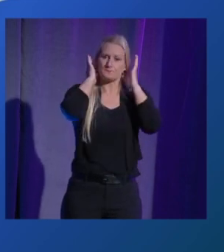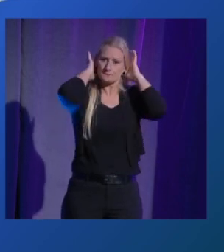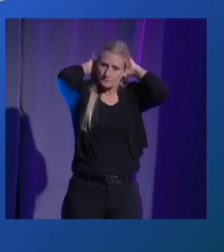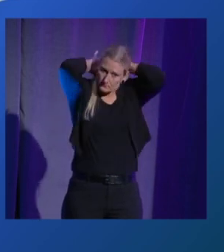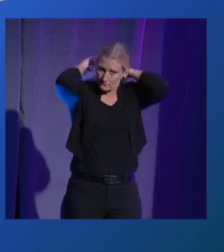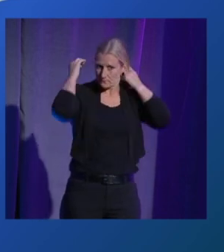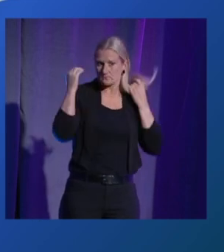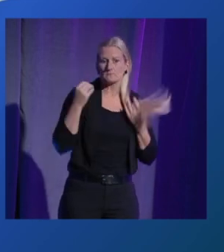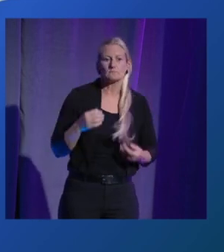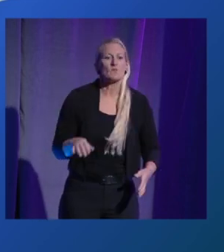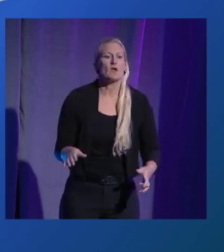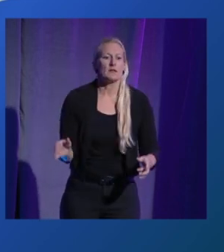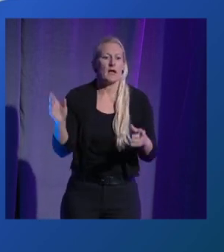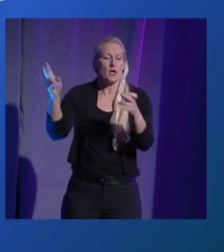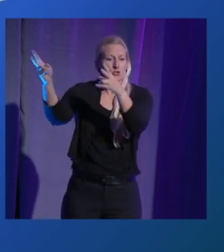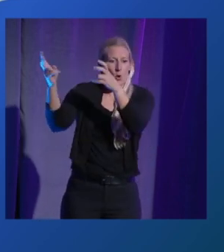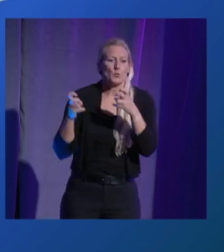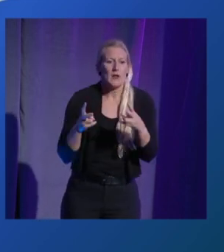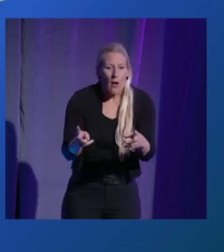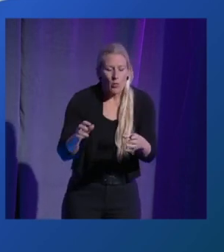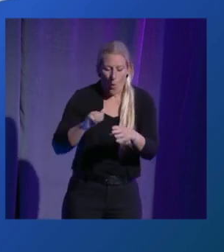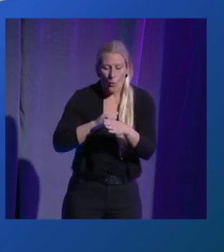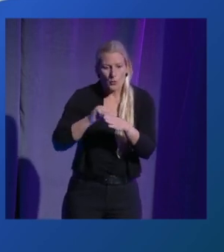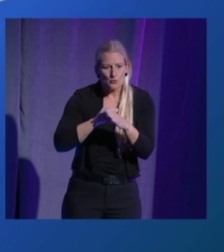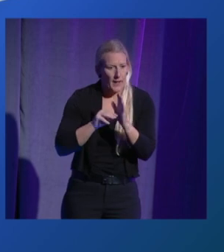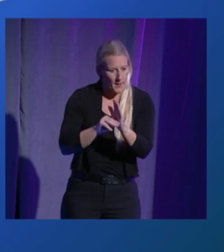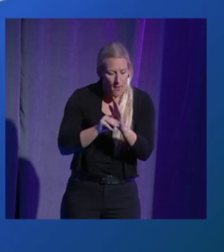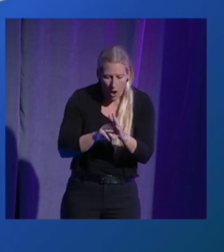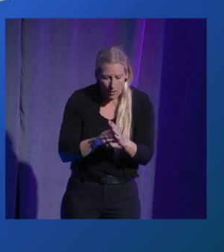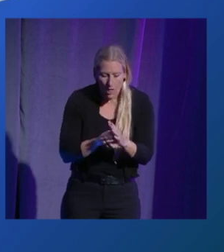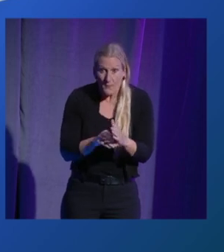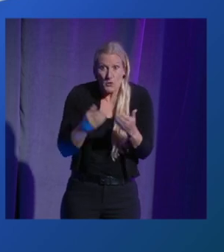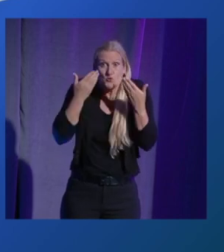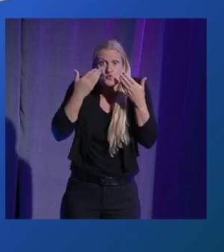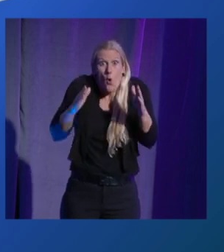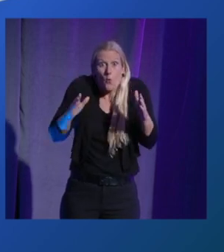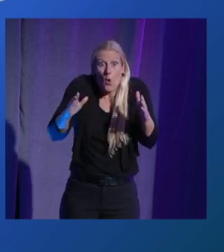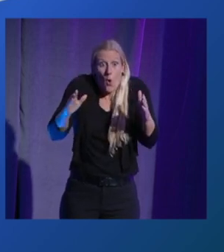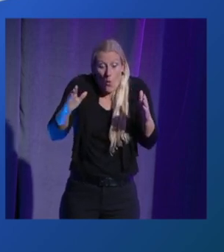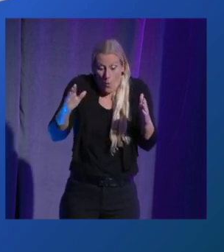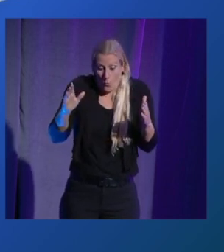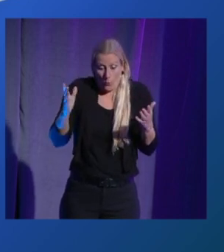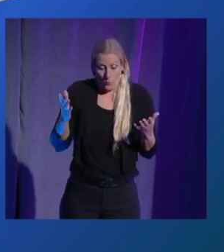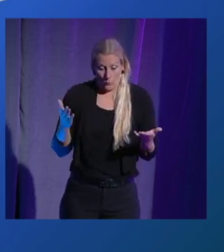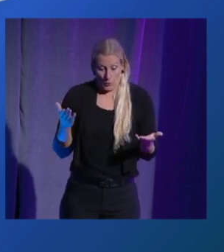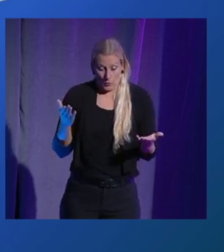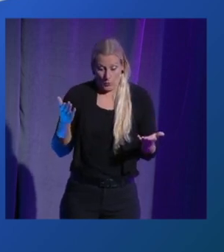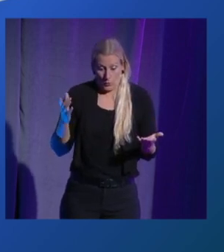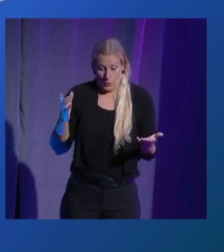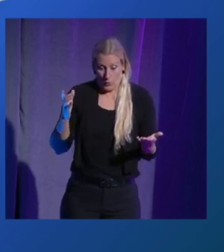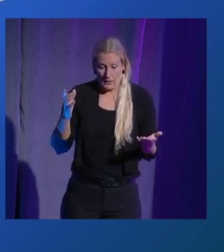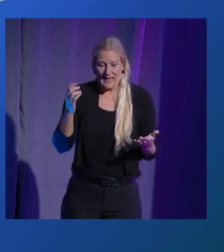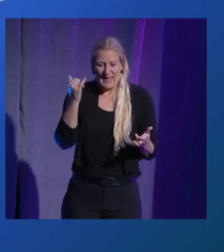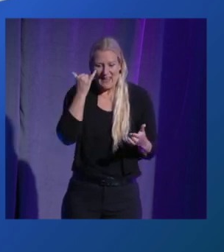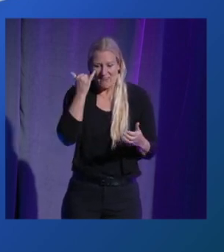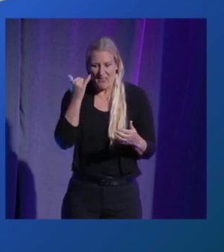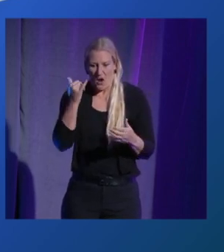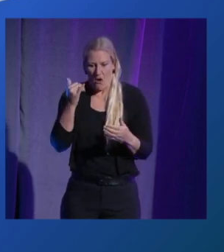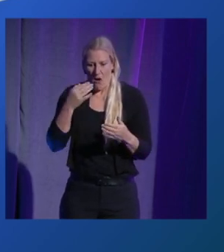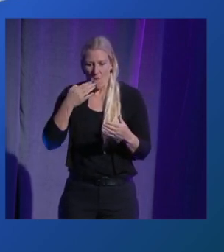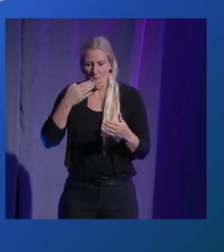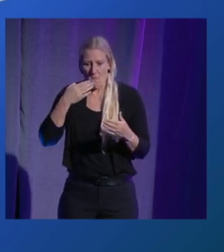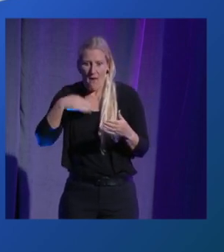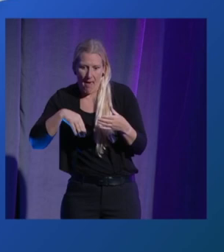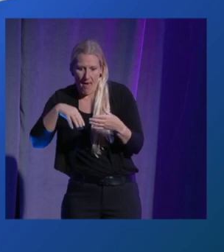already available you have no idea to even assess whether there's some nefarious components that were